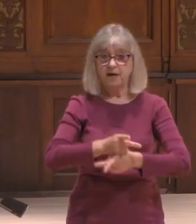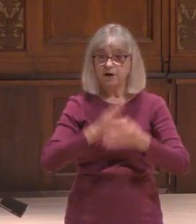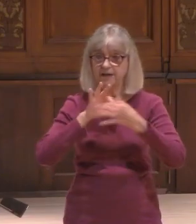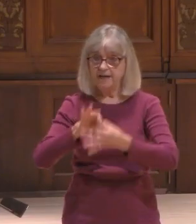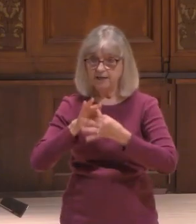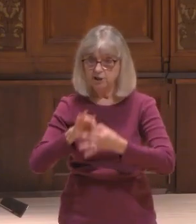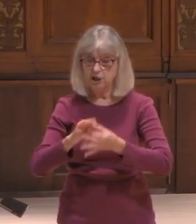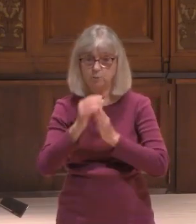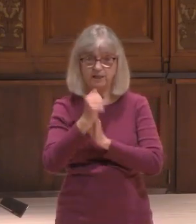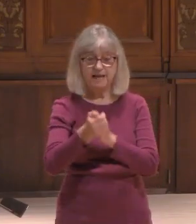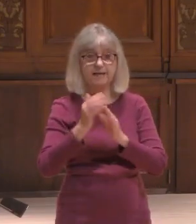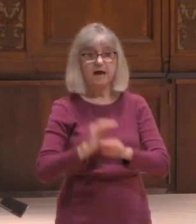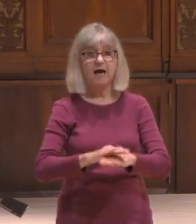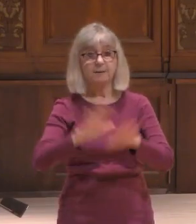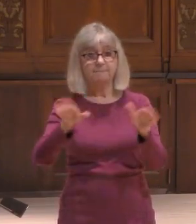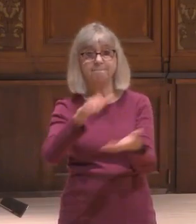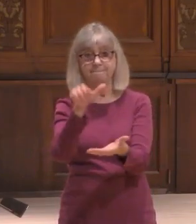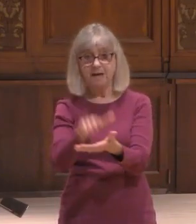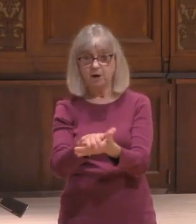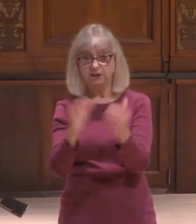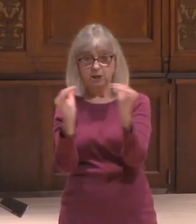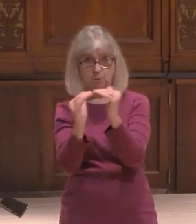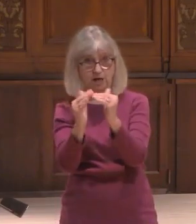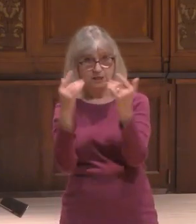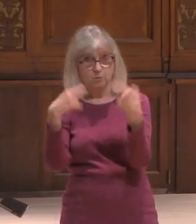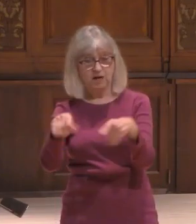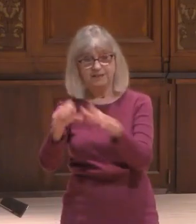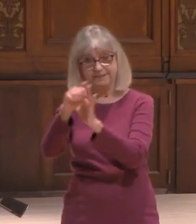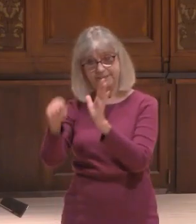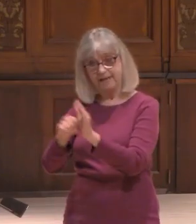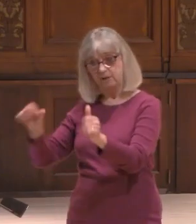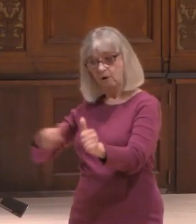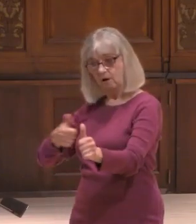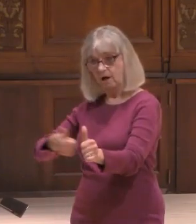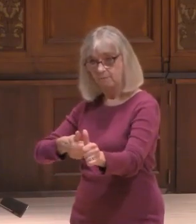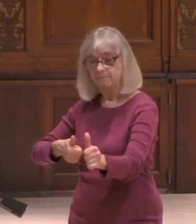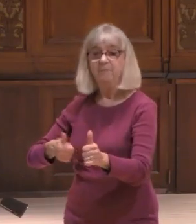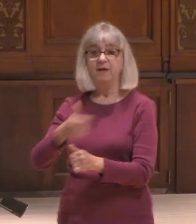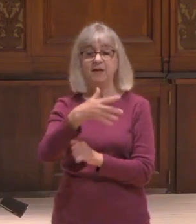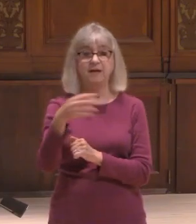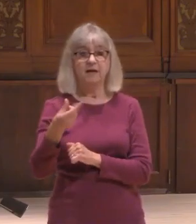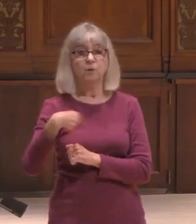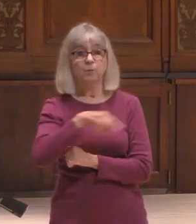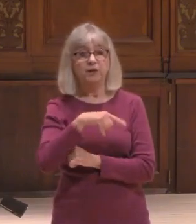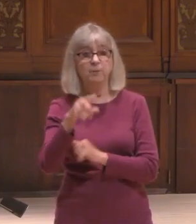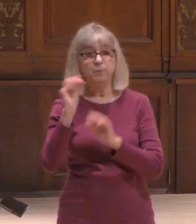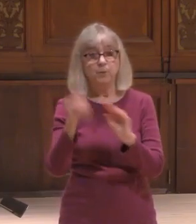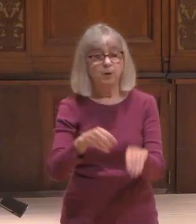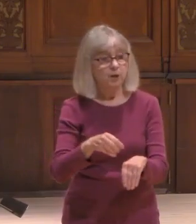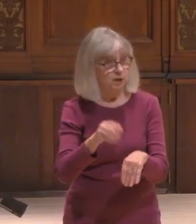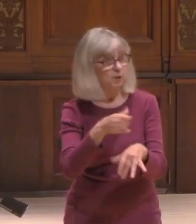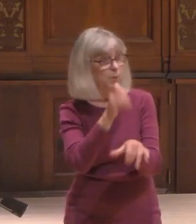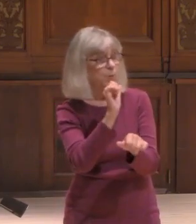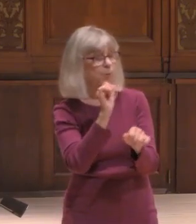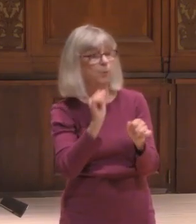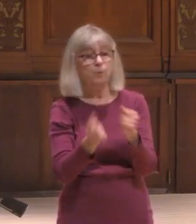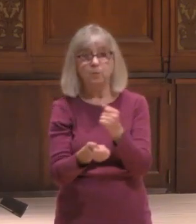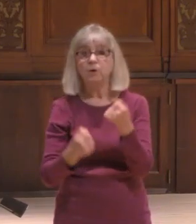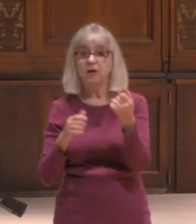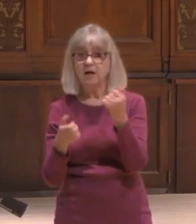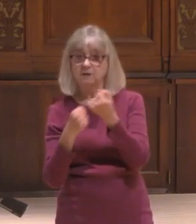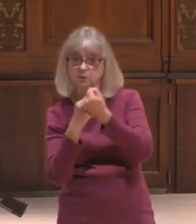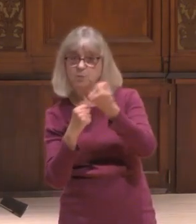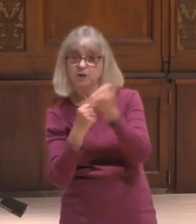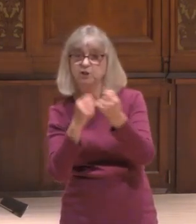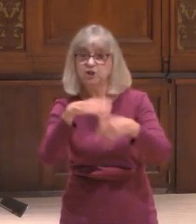equality while the state had to catch up. We put forth work centering children through our Buddy Readers program,